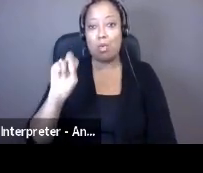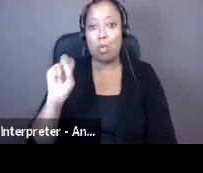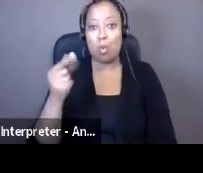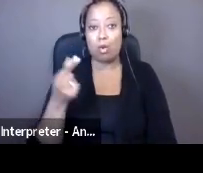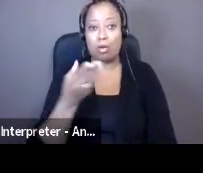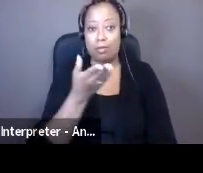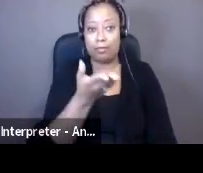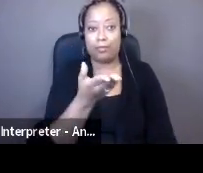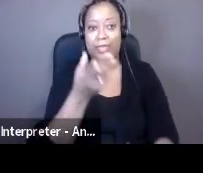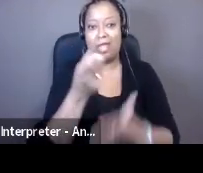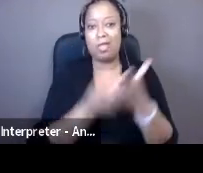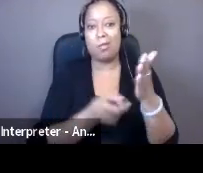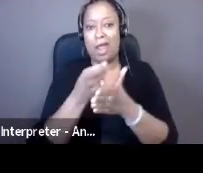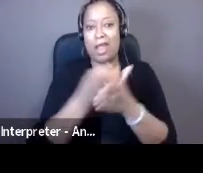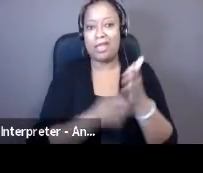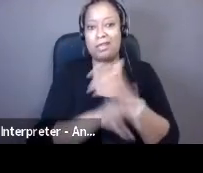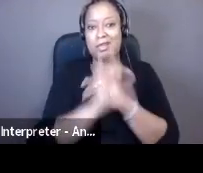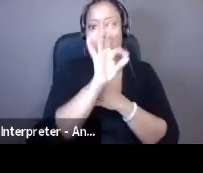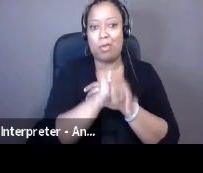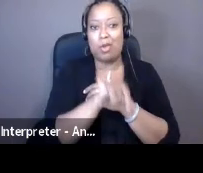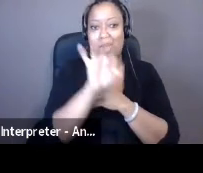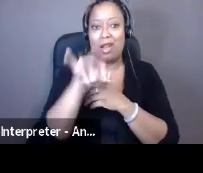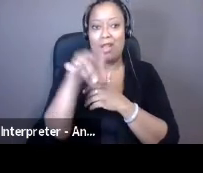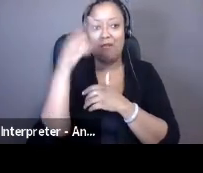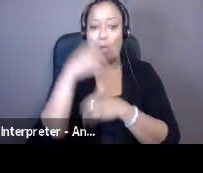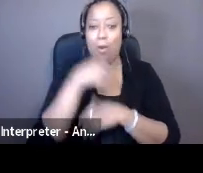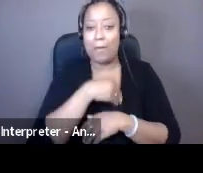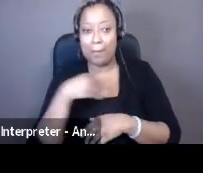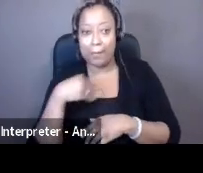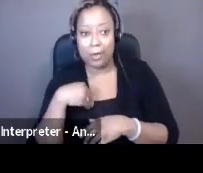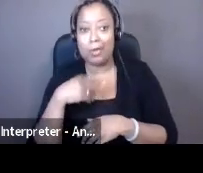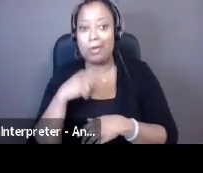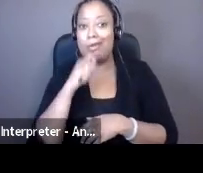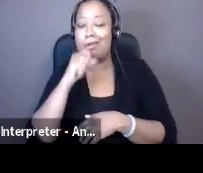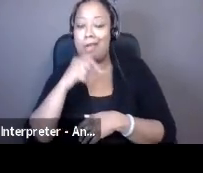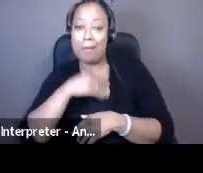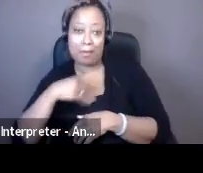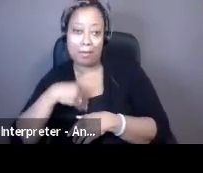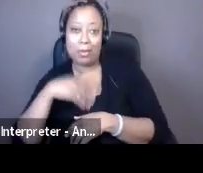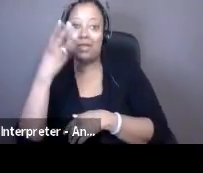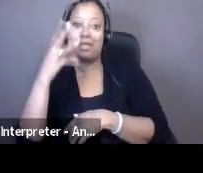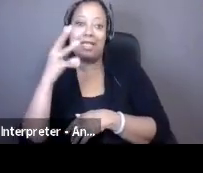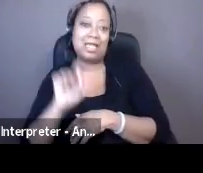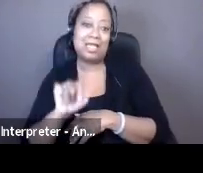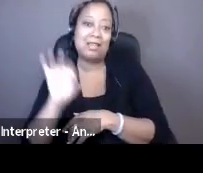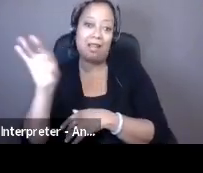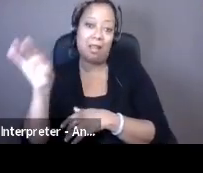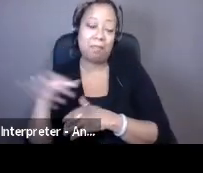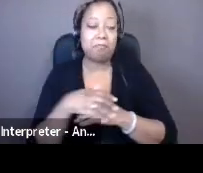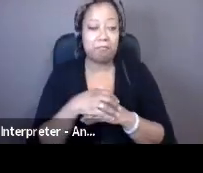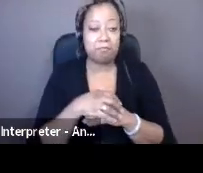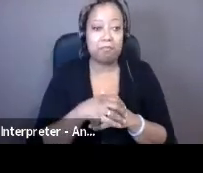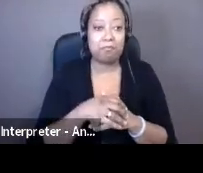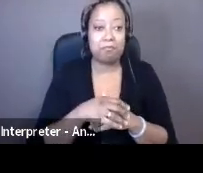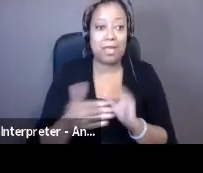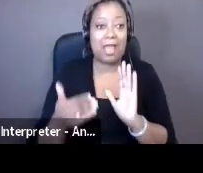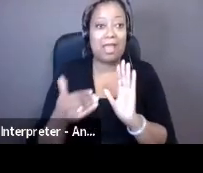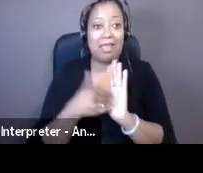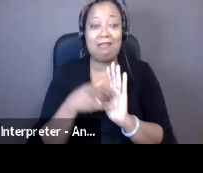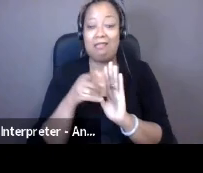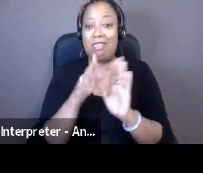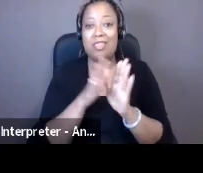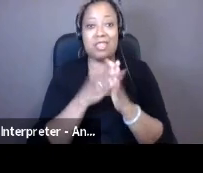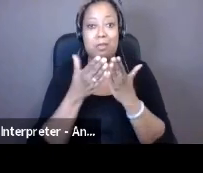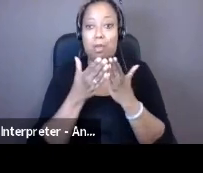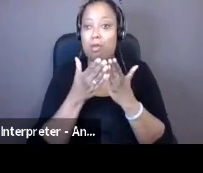The price point is $9.99 for a PVA member and $16.99 for non-members. And again, this book goes